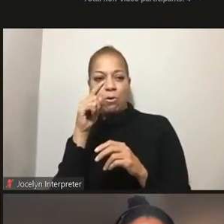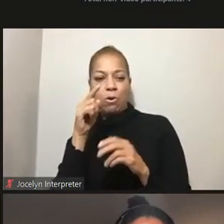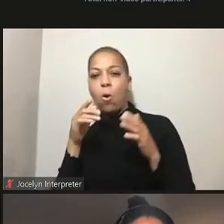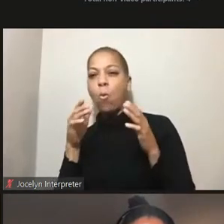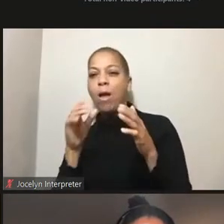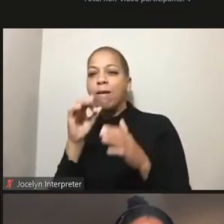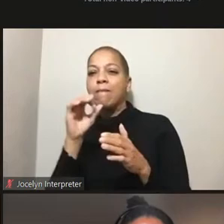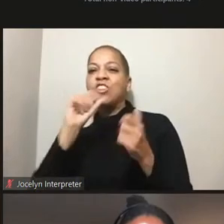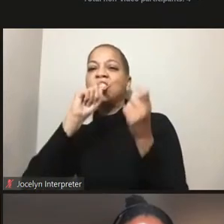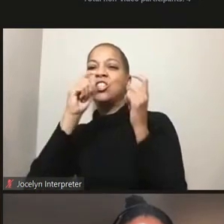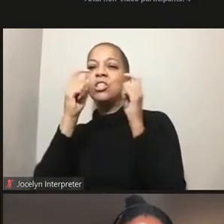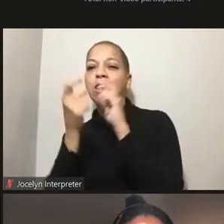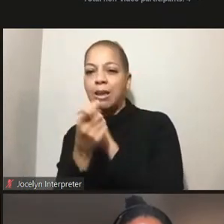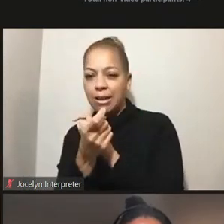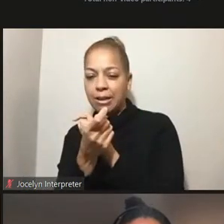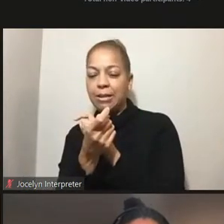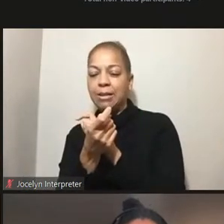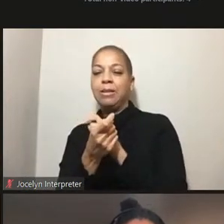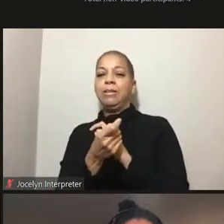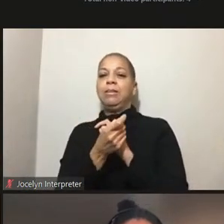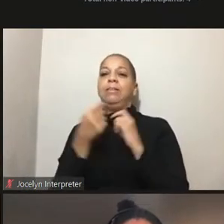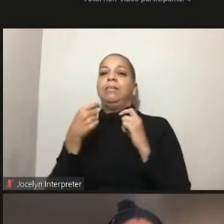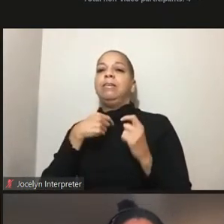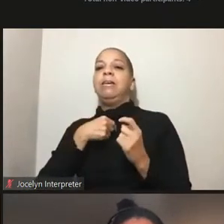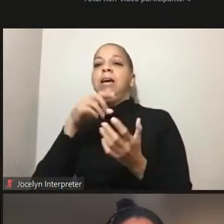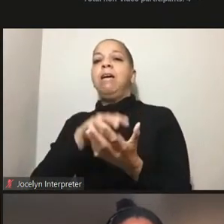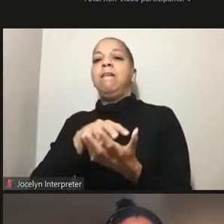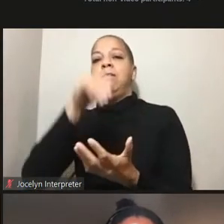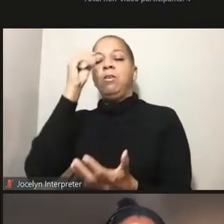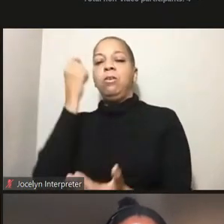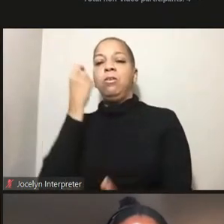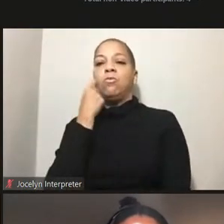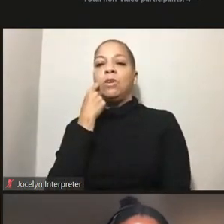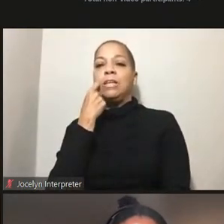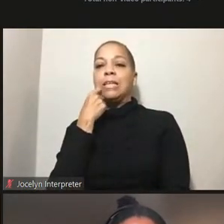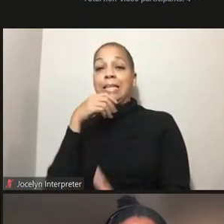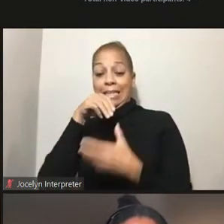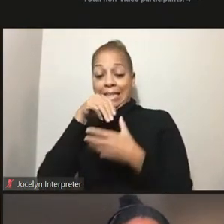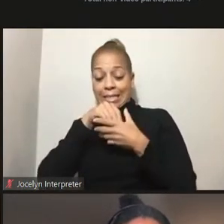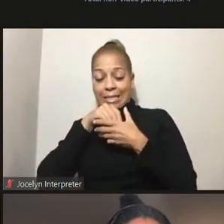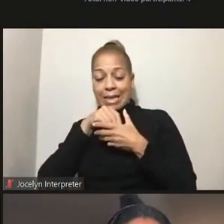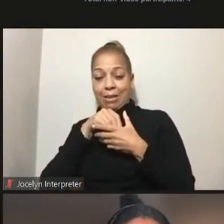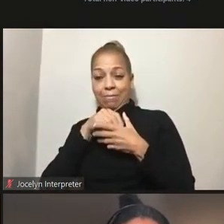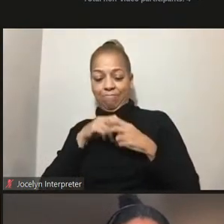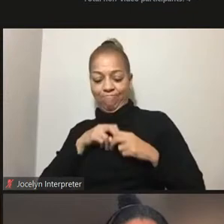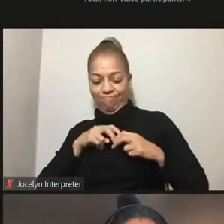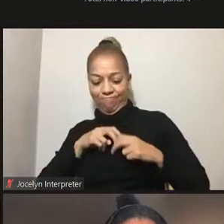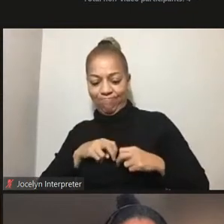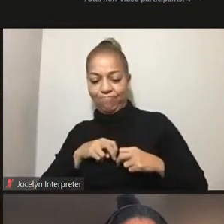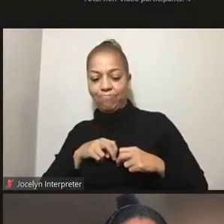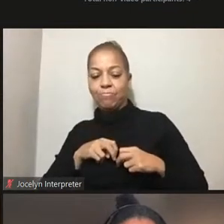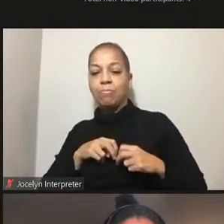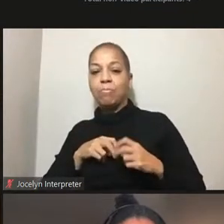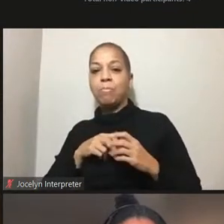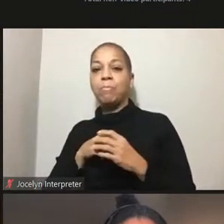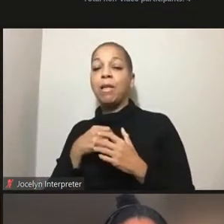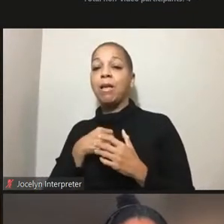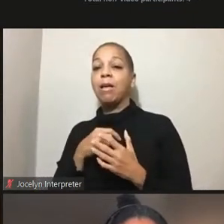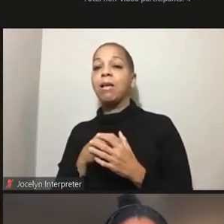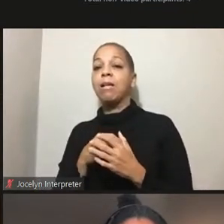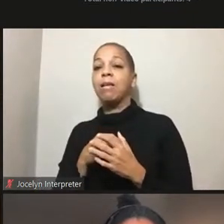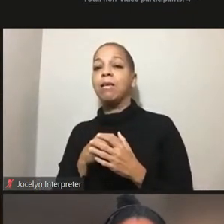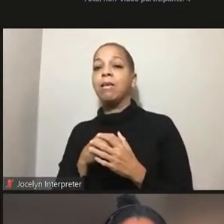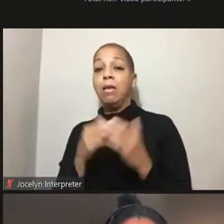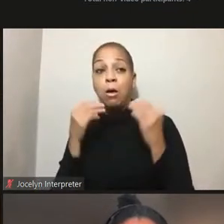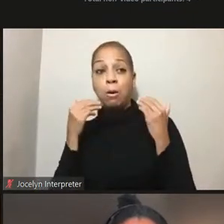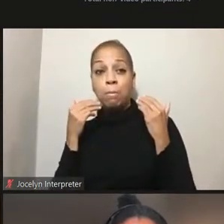What I have sort of discovered recently within myself is that going forward